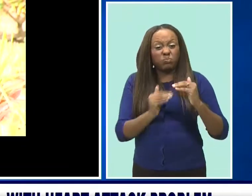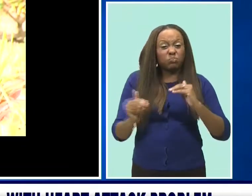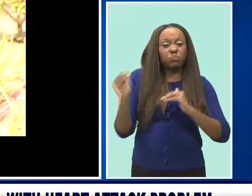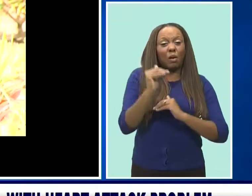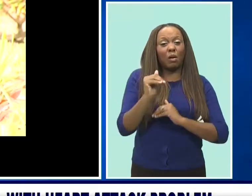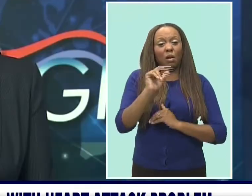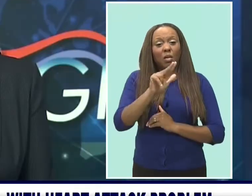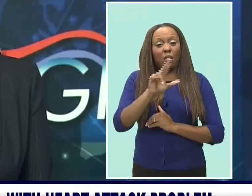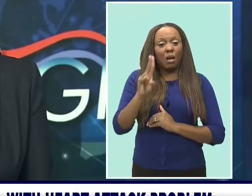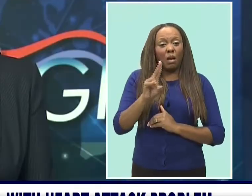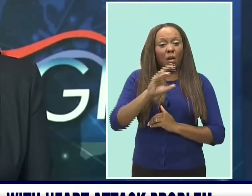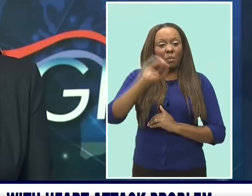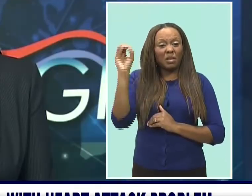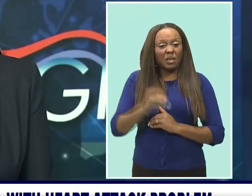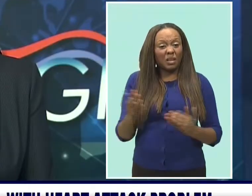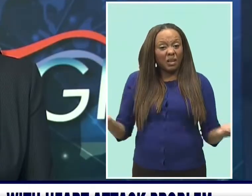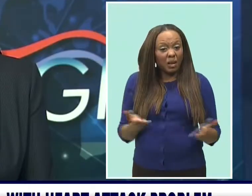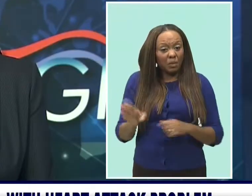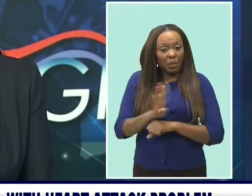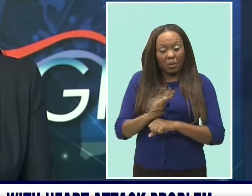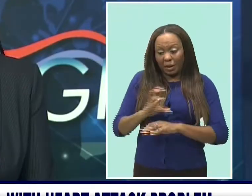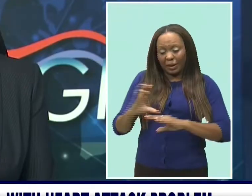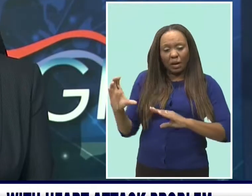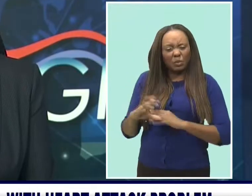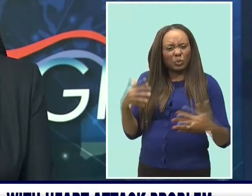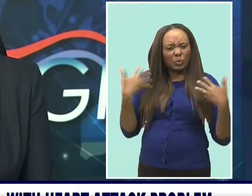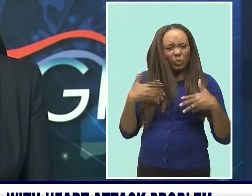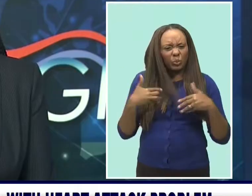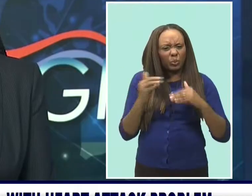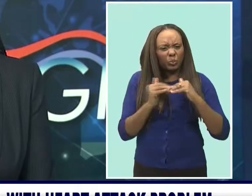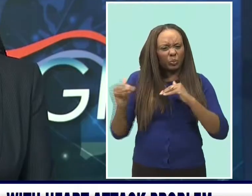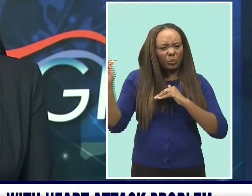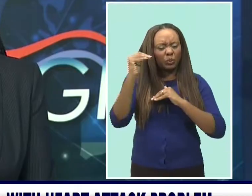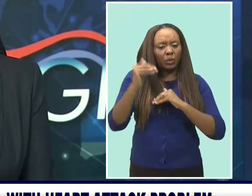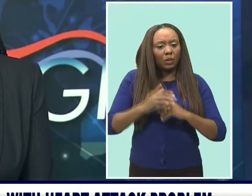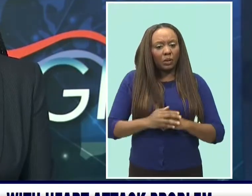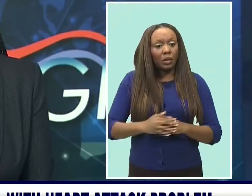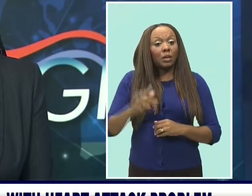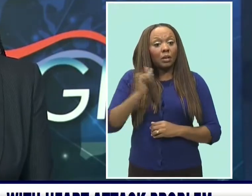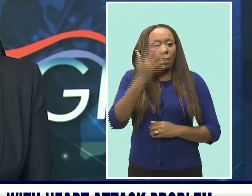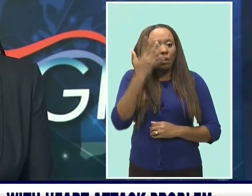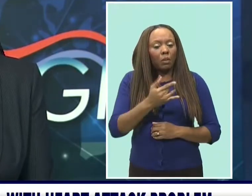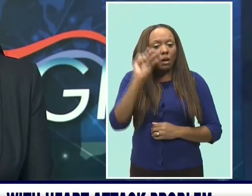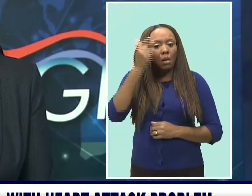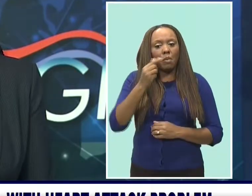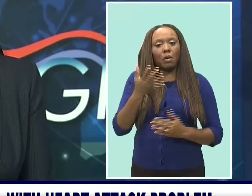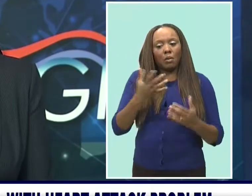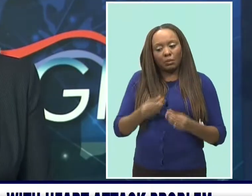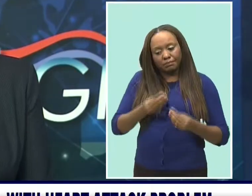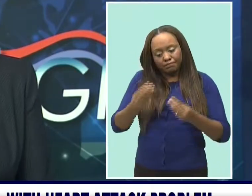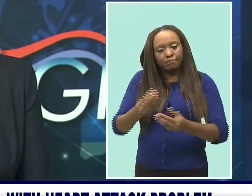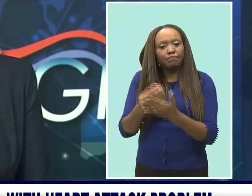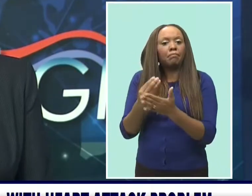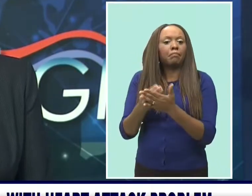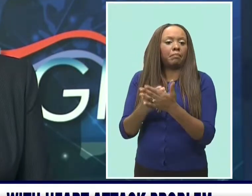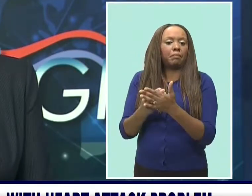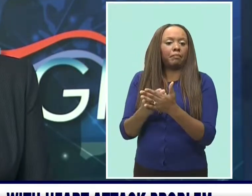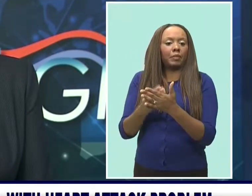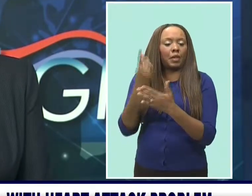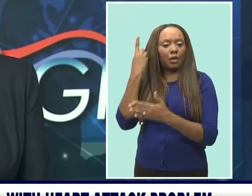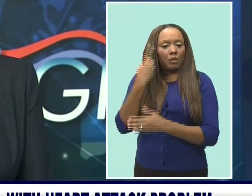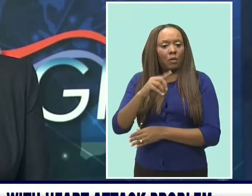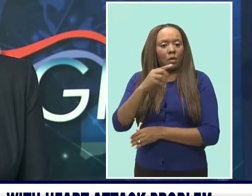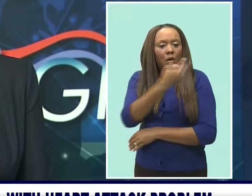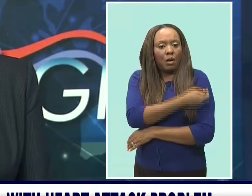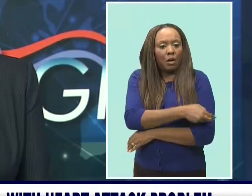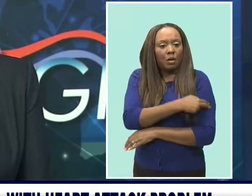staggering 37% here in Barbados and the Caribbean. And that's why government has committed to making the funds available to the